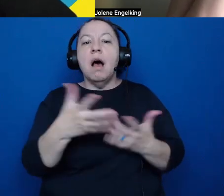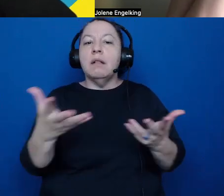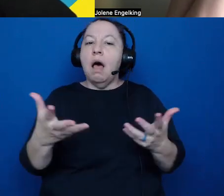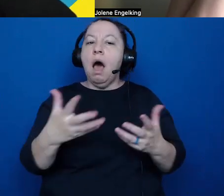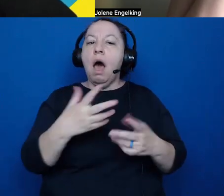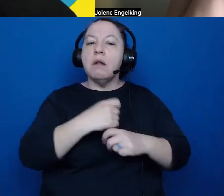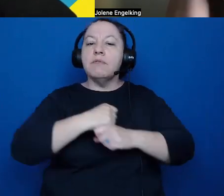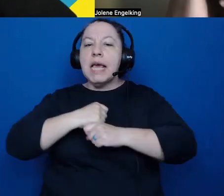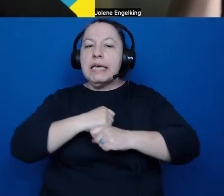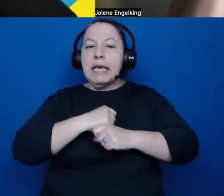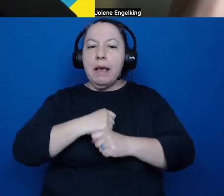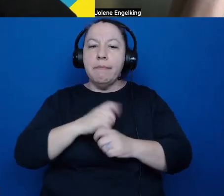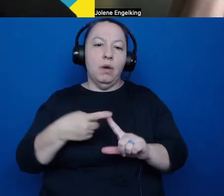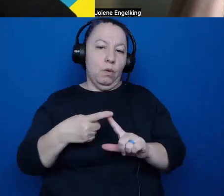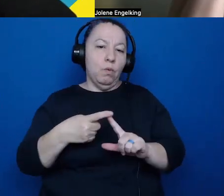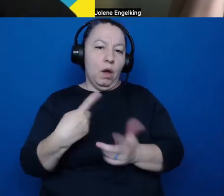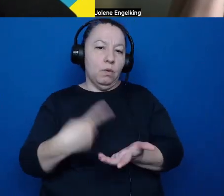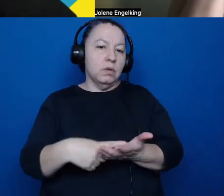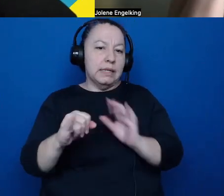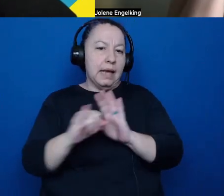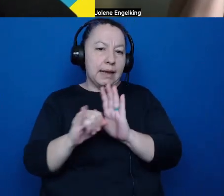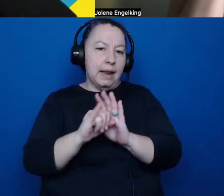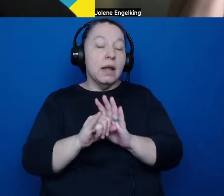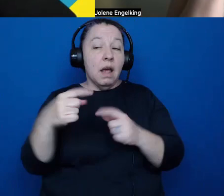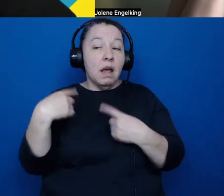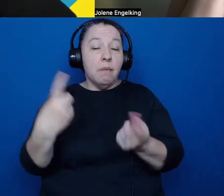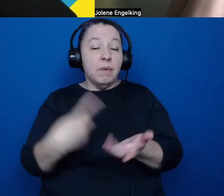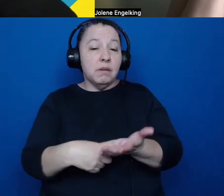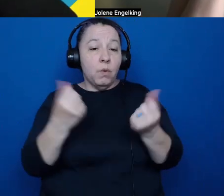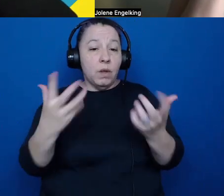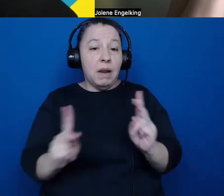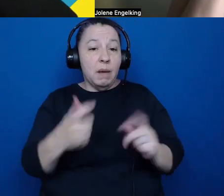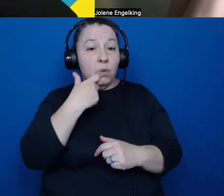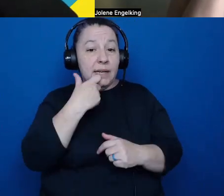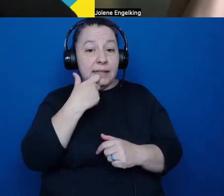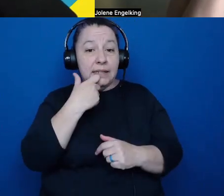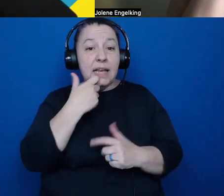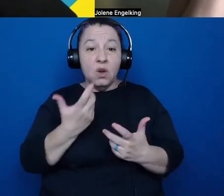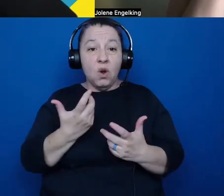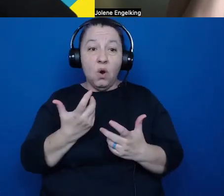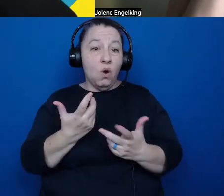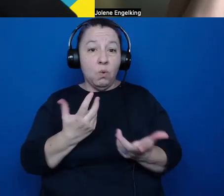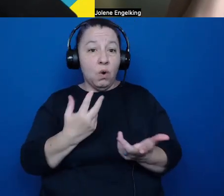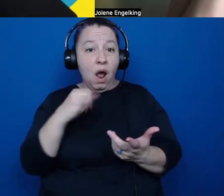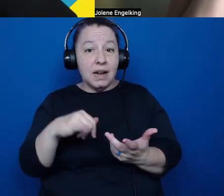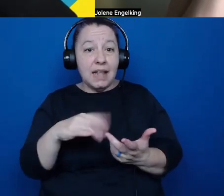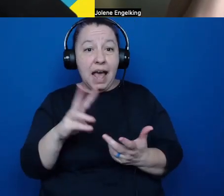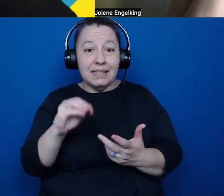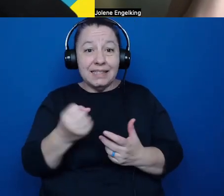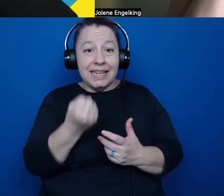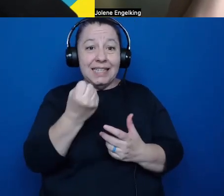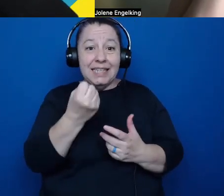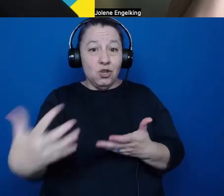when it comes to identity. And I've also been talking with a lot of people, recently, who were caught up in the 60s scoop in Canada, right? Which